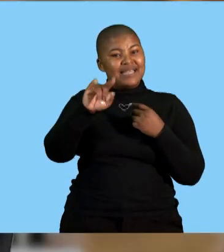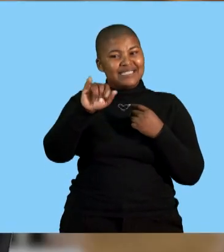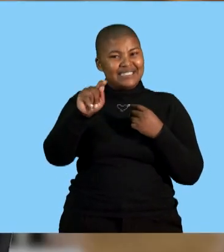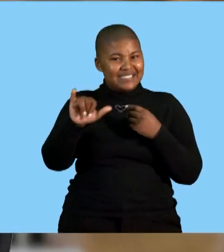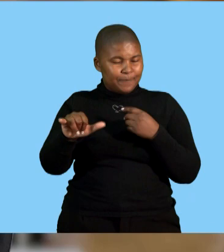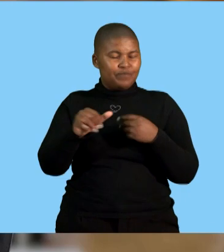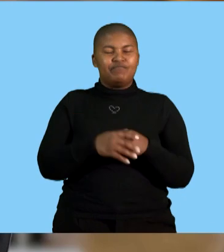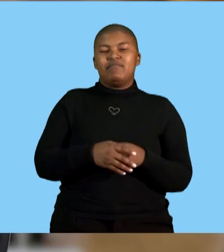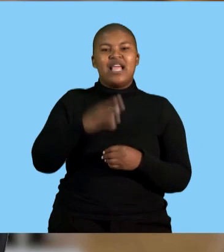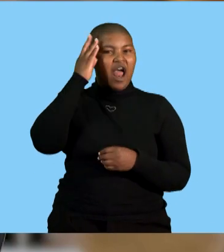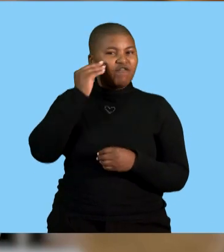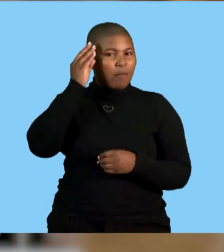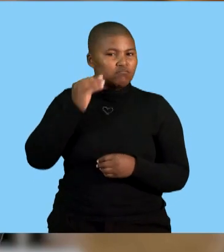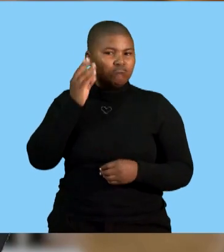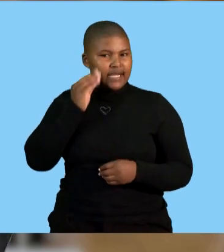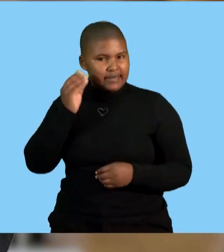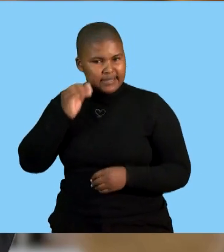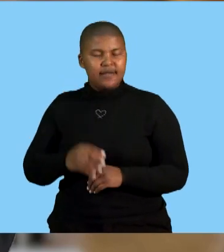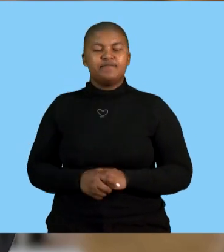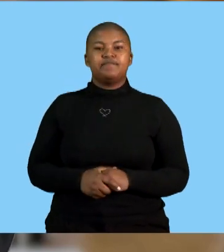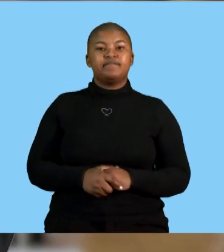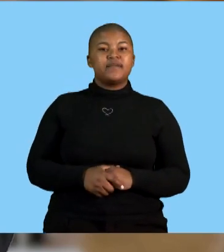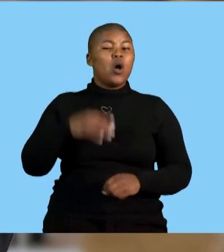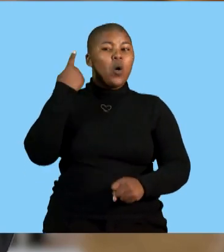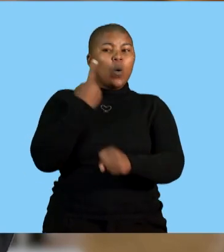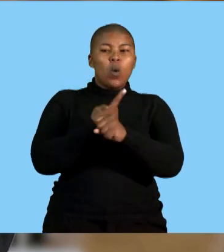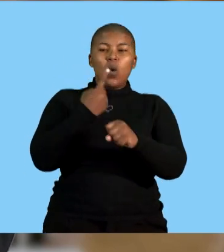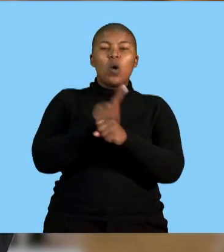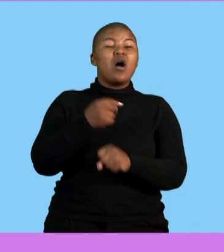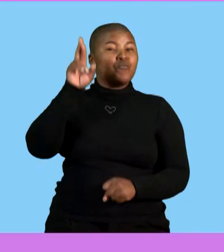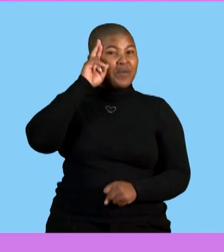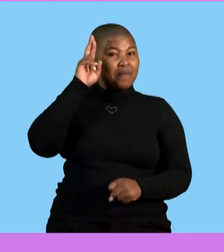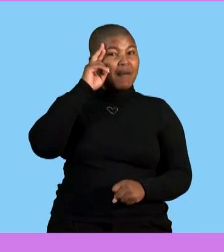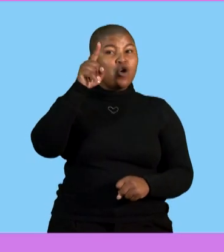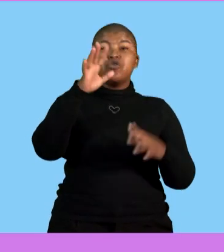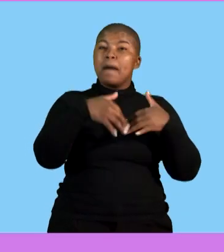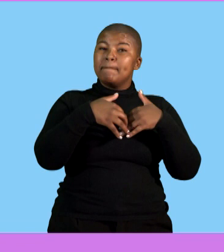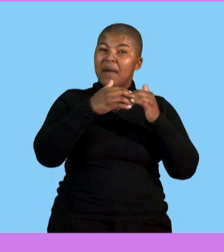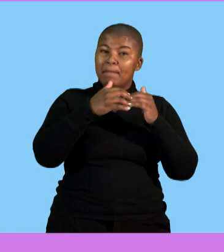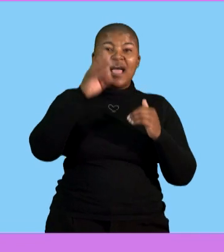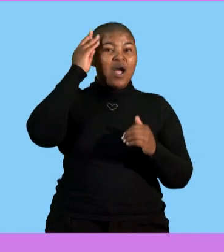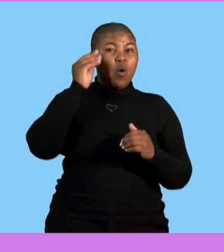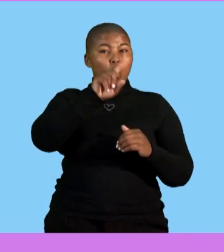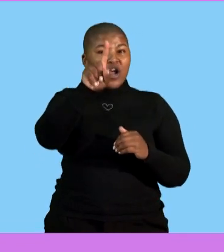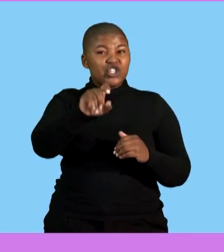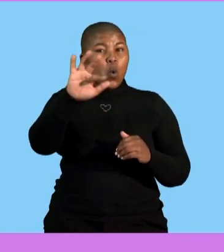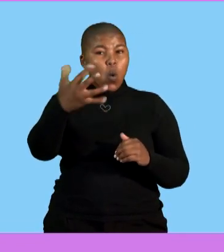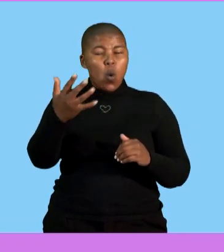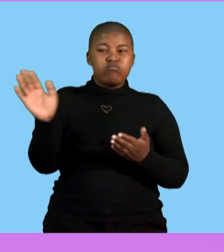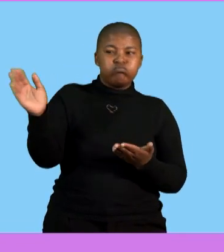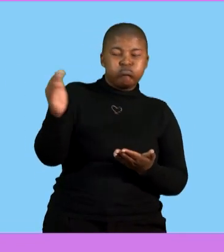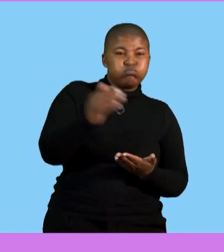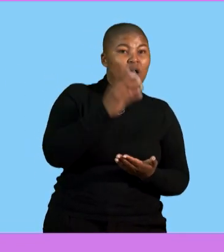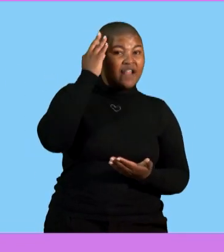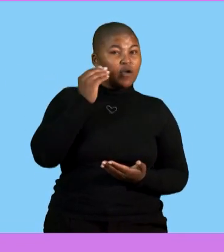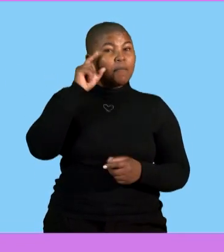data. Right, now you should always remember that when developing a question and choosing data collection instrument, you need